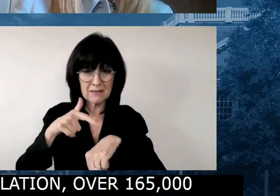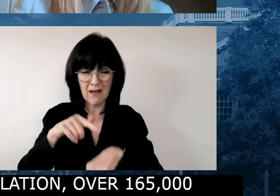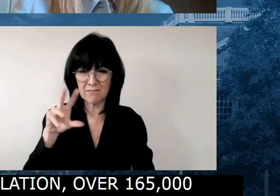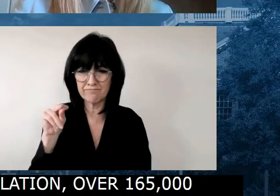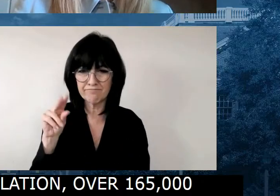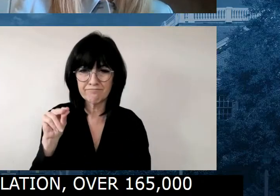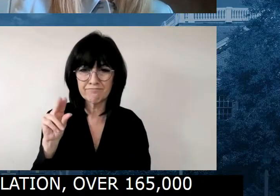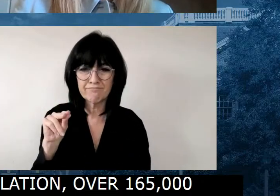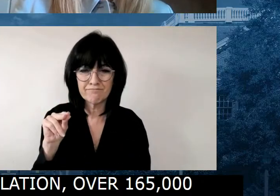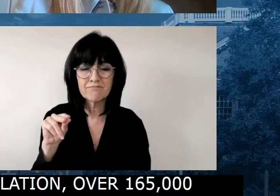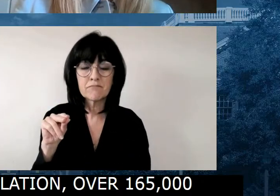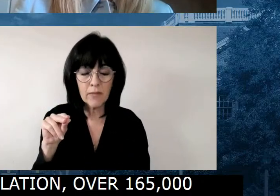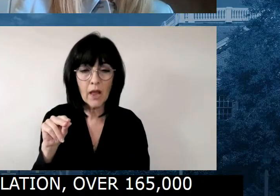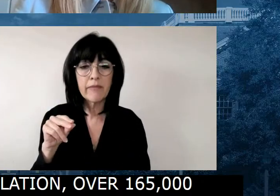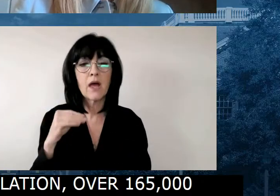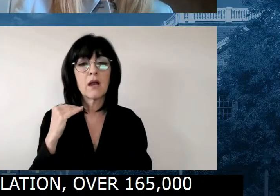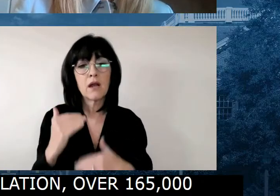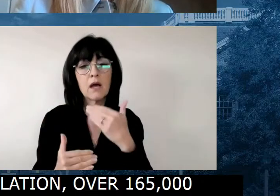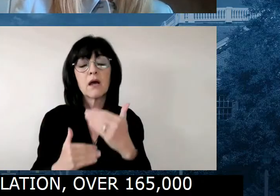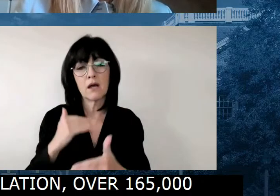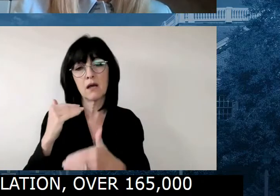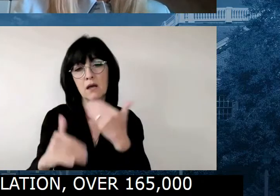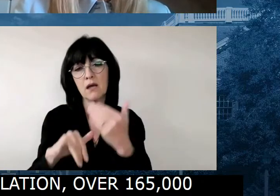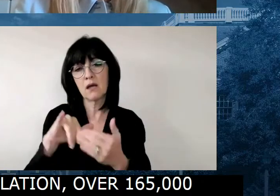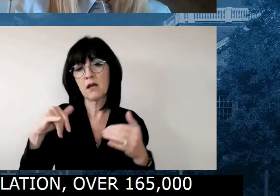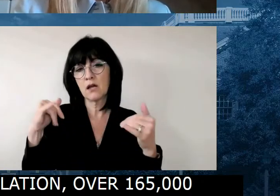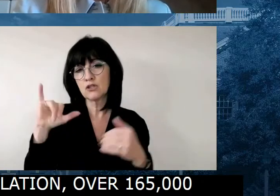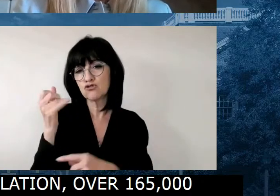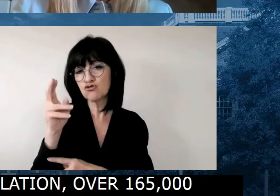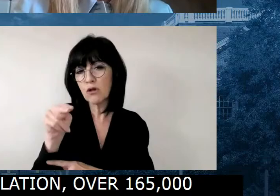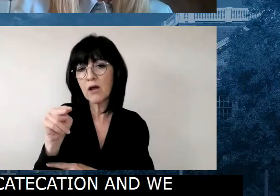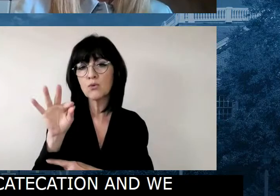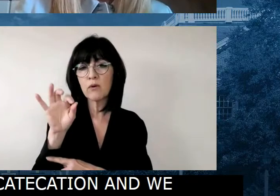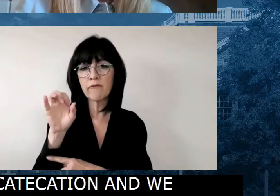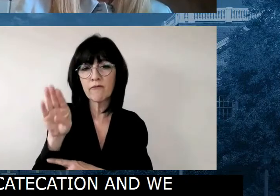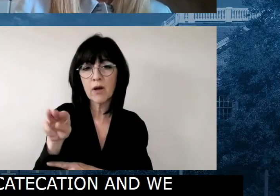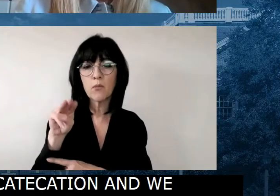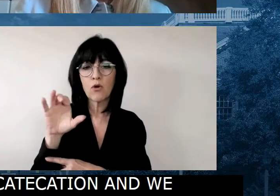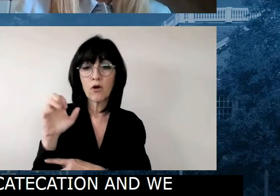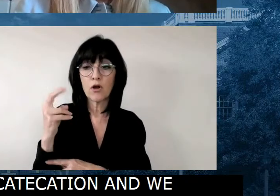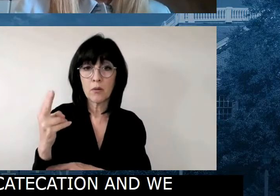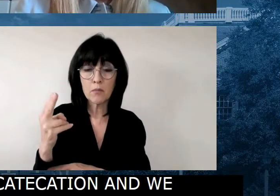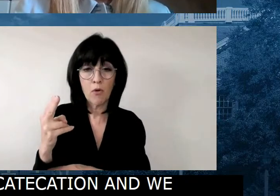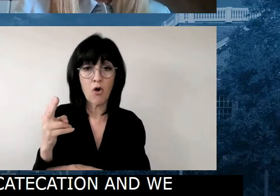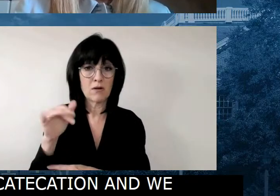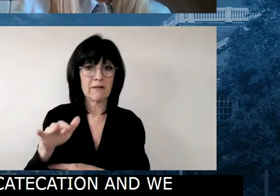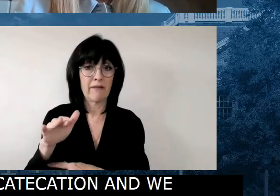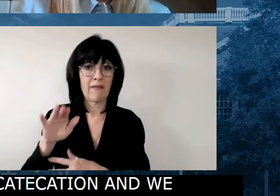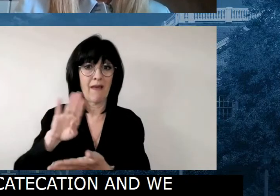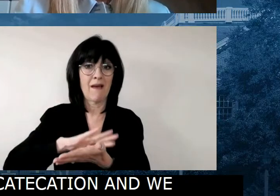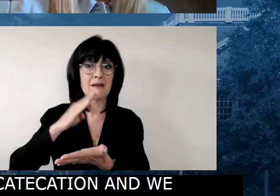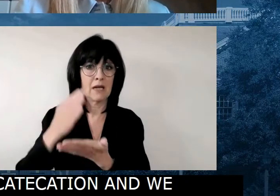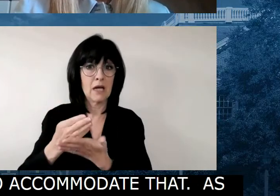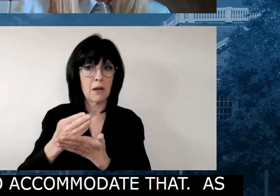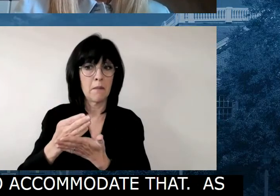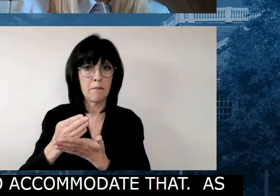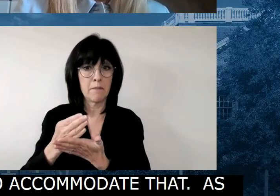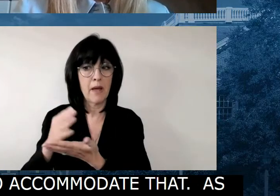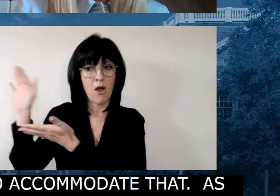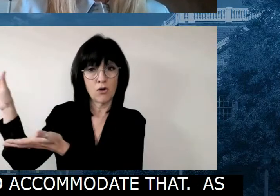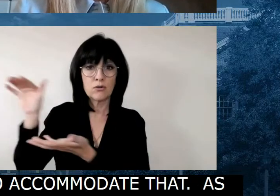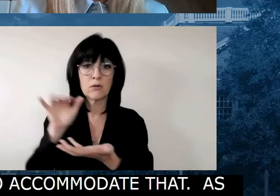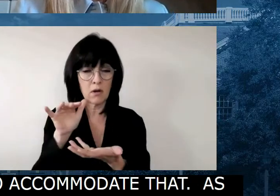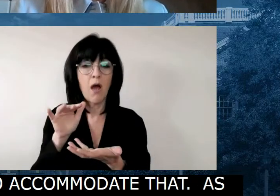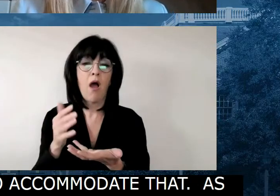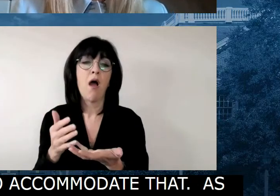through January, February, March, the supply increased, and so did our vaccination rates, as you could